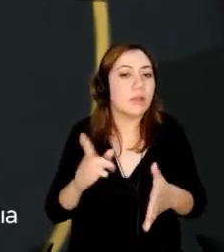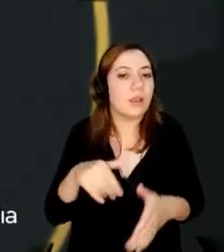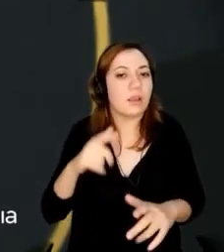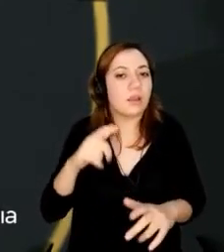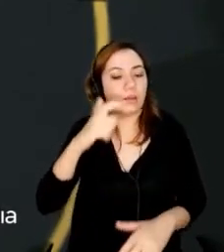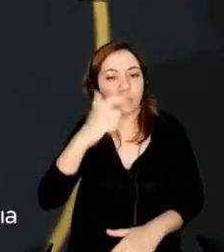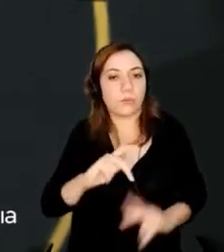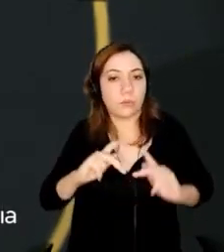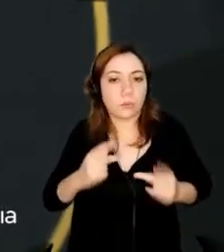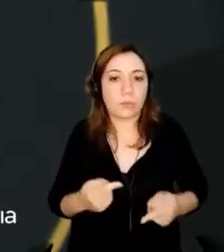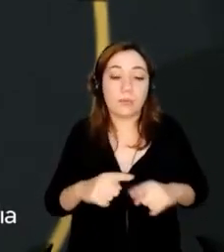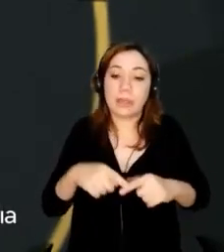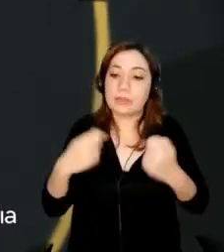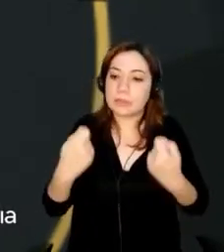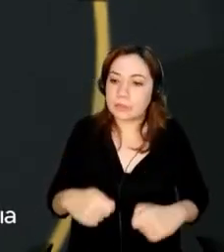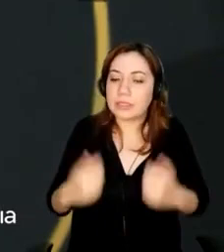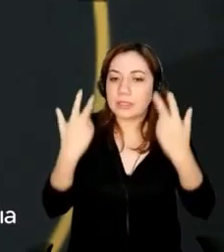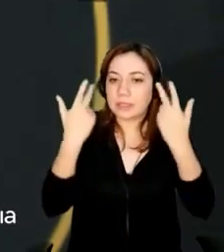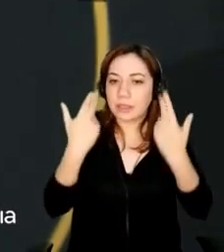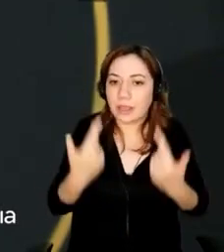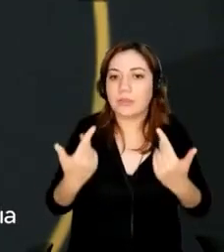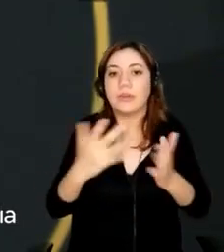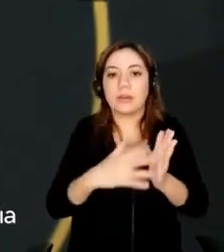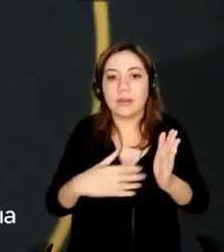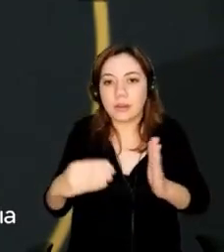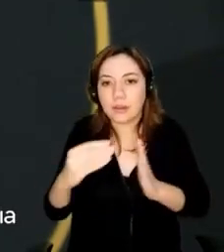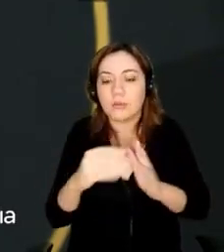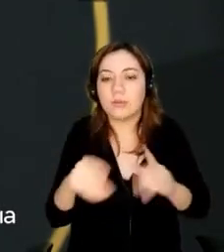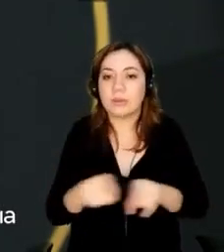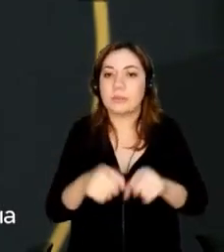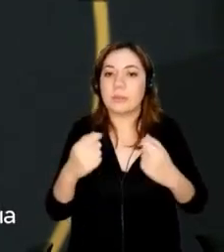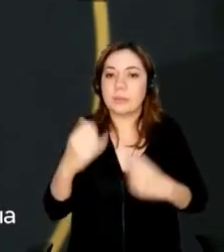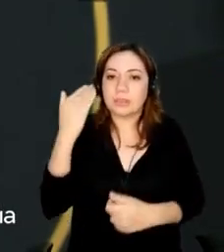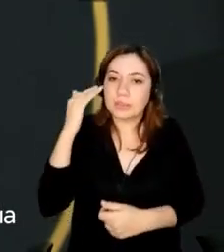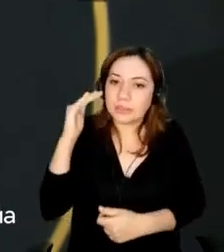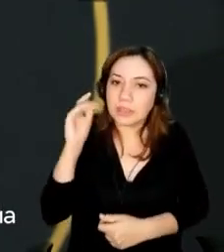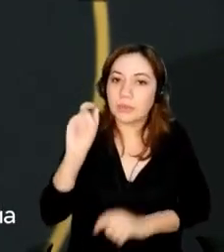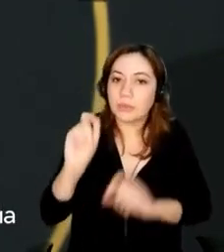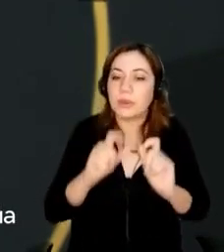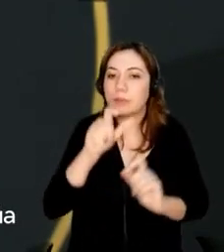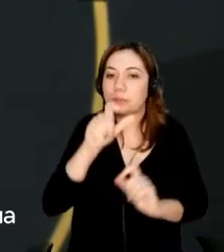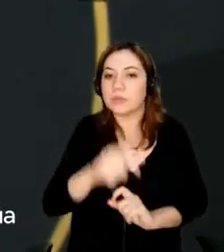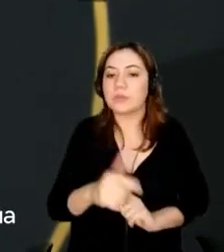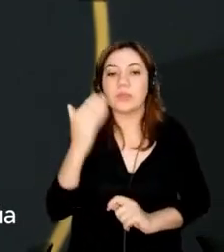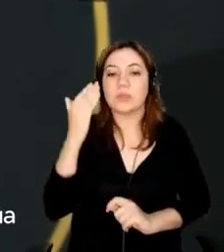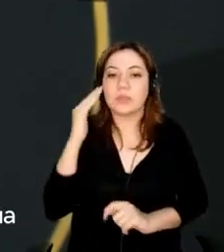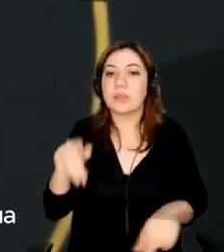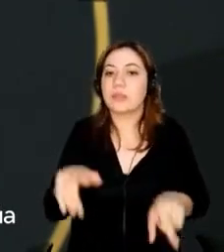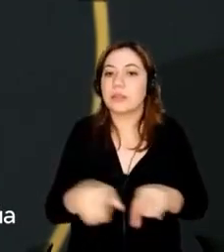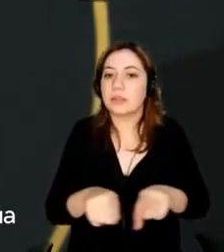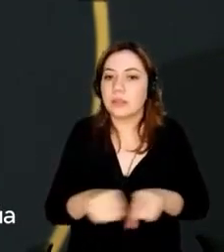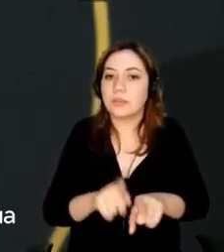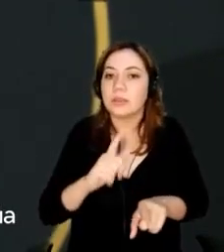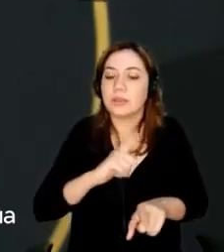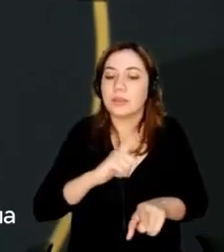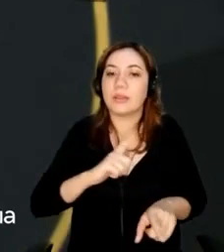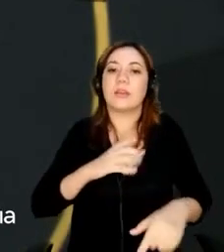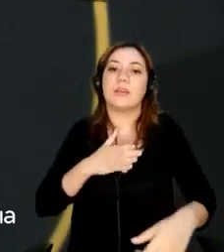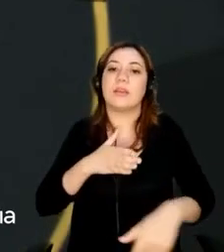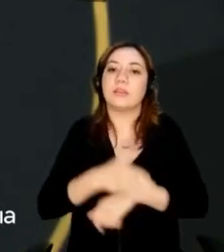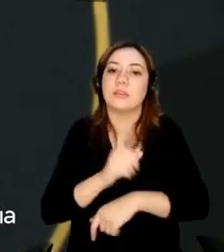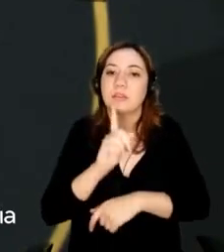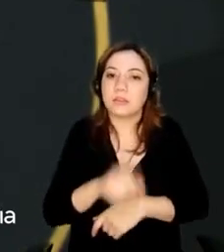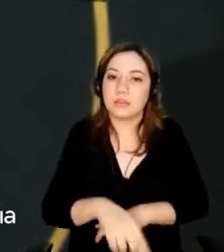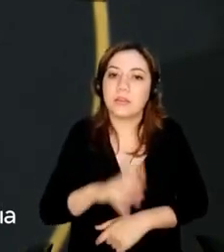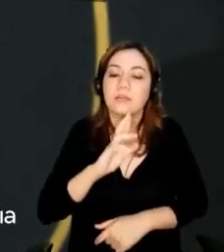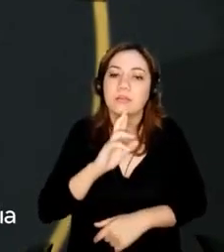It does need someone who understands what the person's really trying to understand and then has access to all the results and all the right information. So you can have a